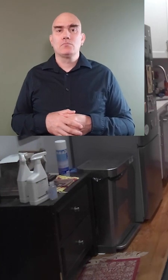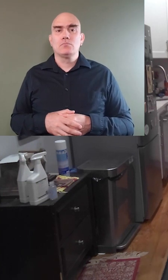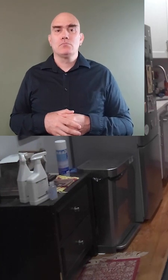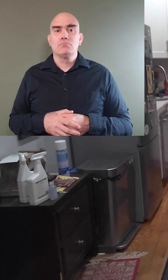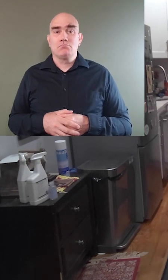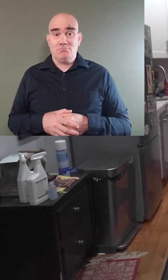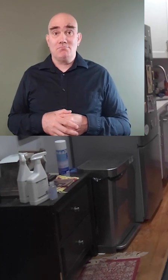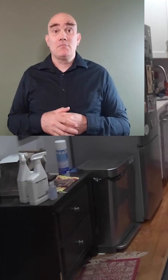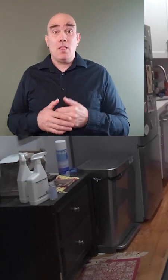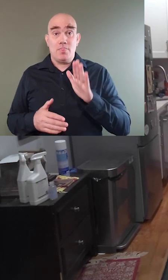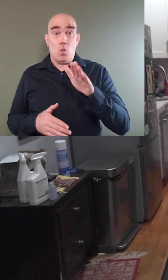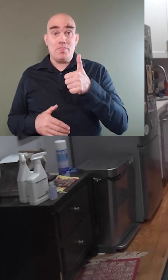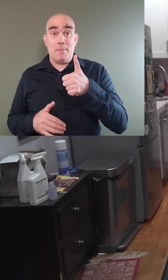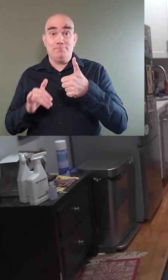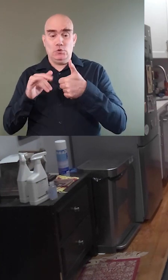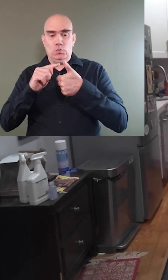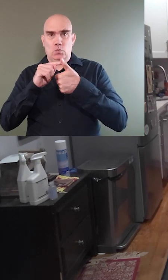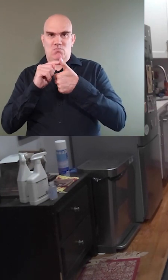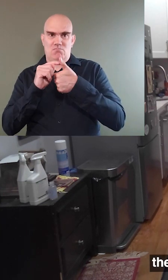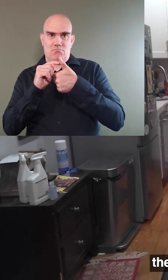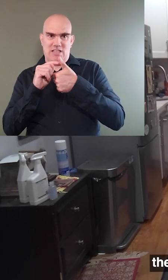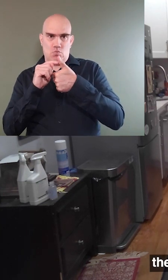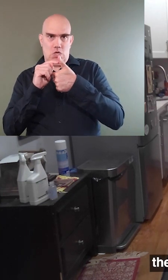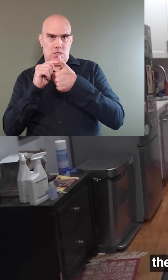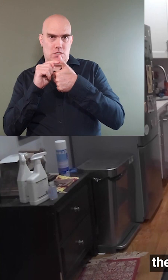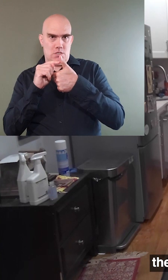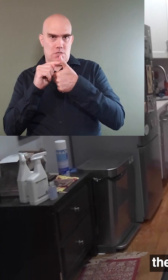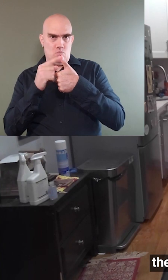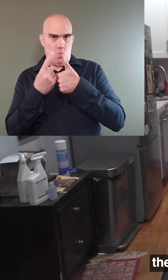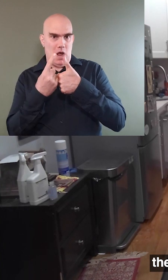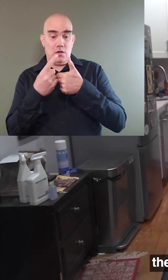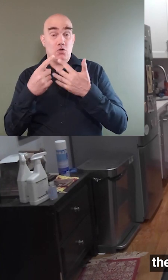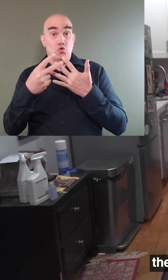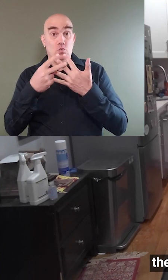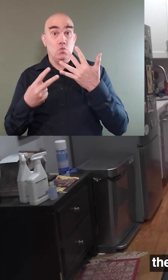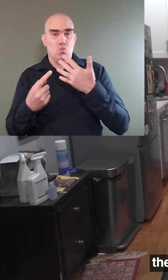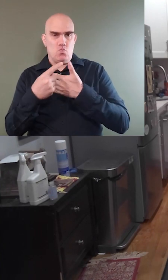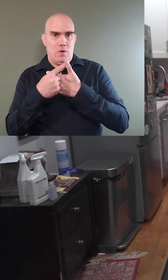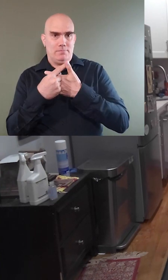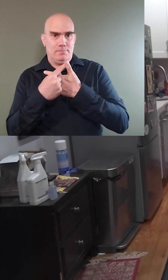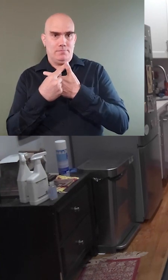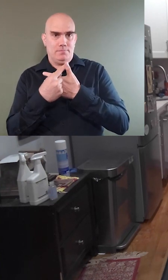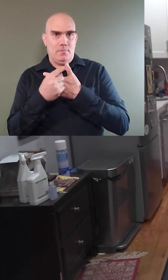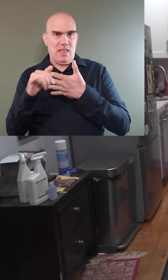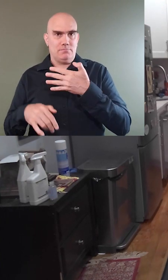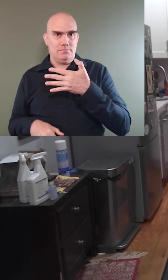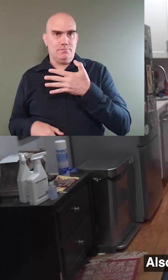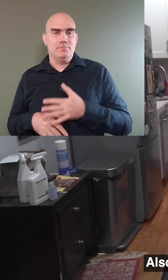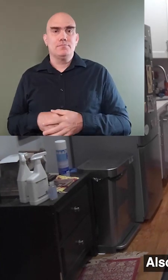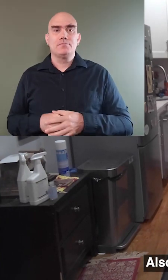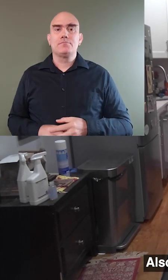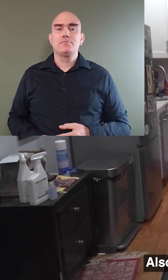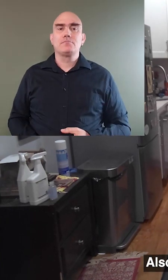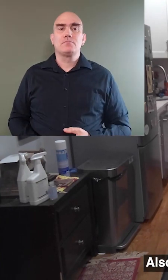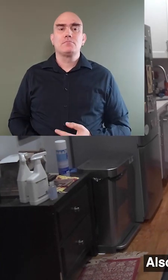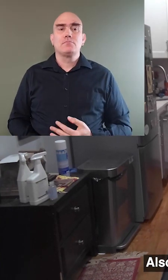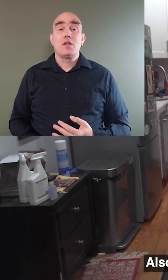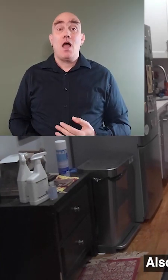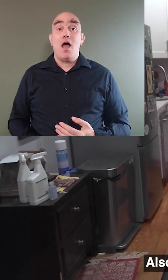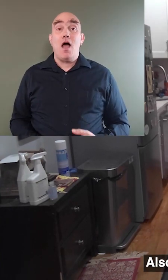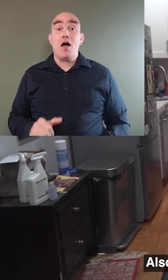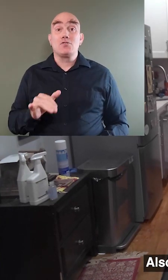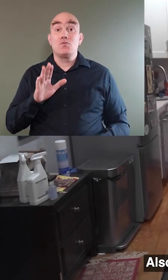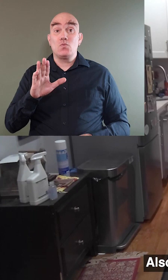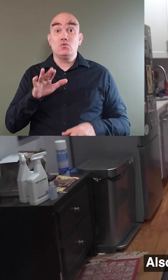And also the one at your thumb as well. The top tip of your thumb, that is a hinge joint. Also,